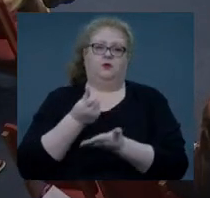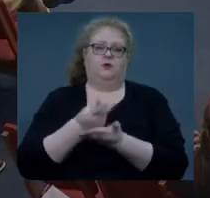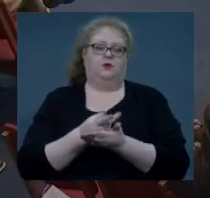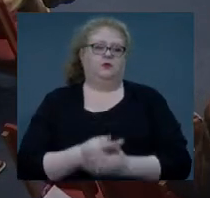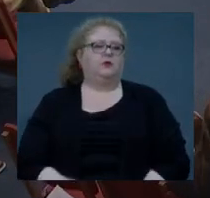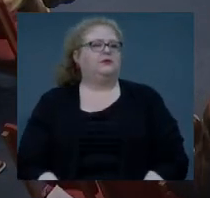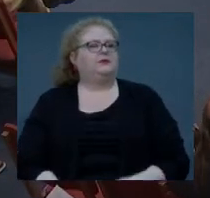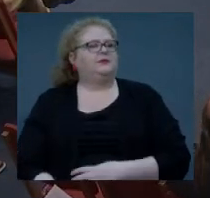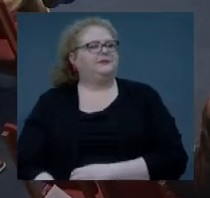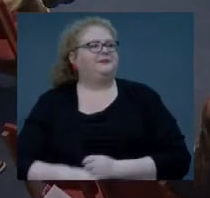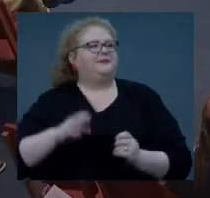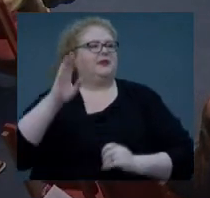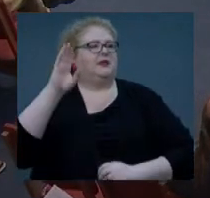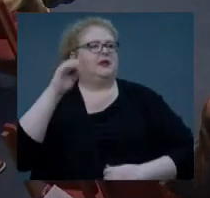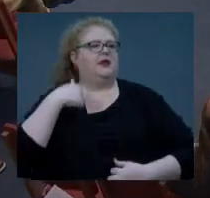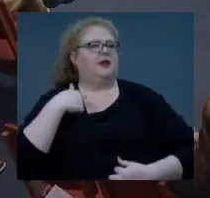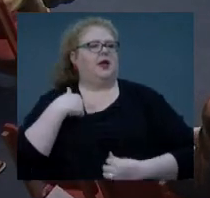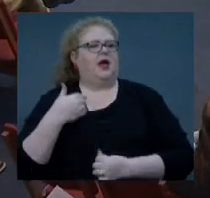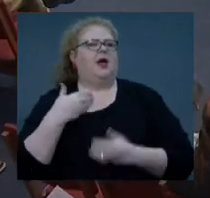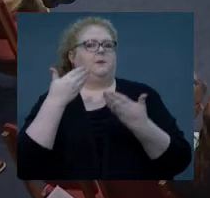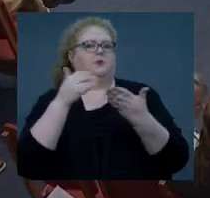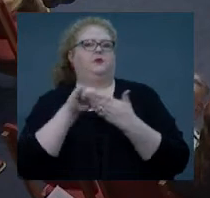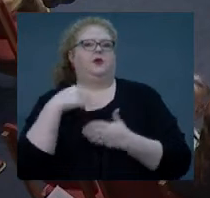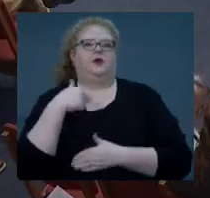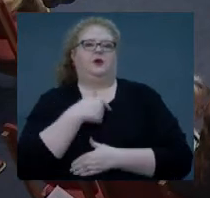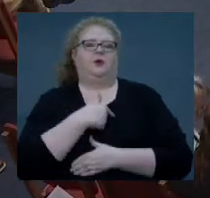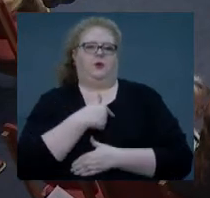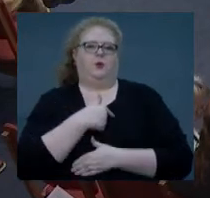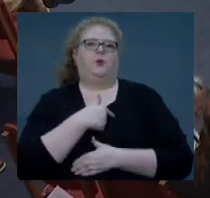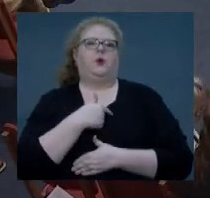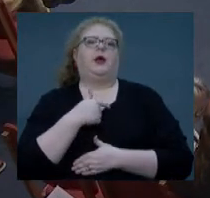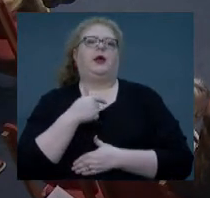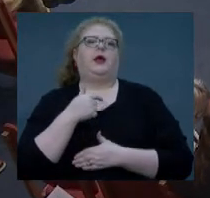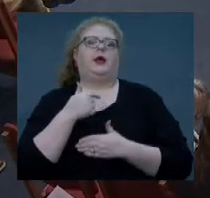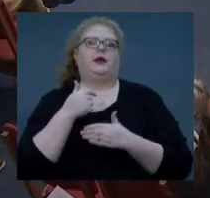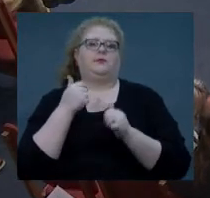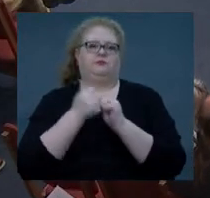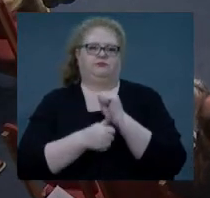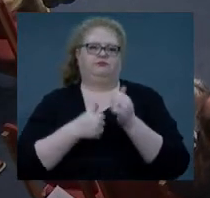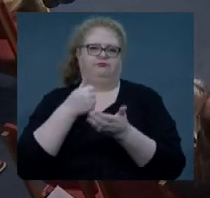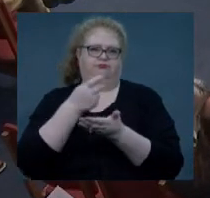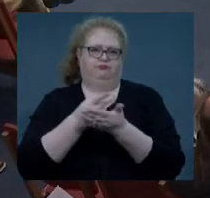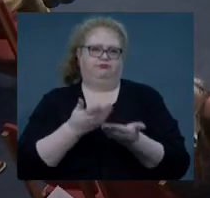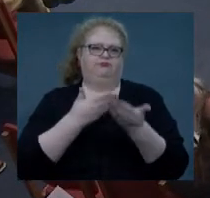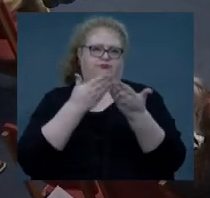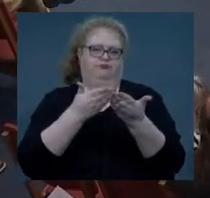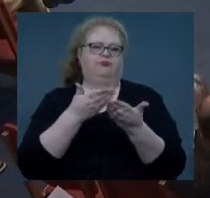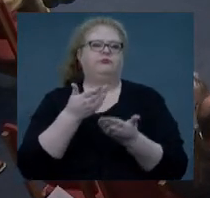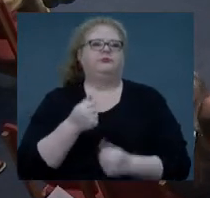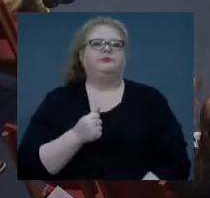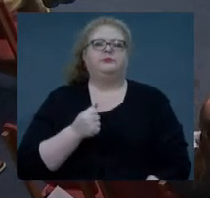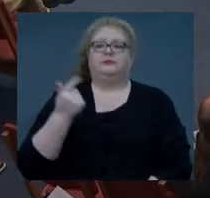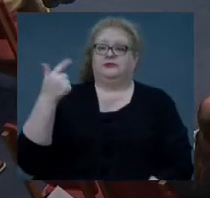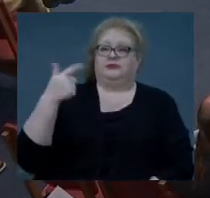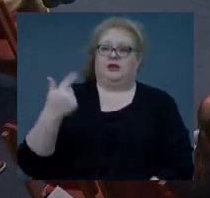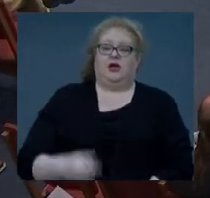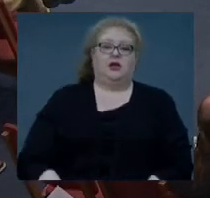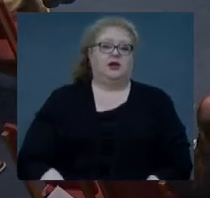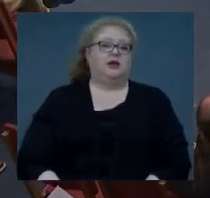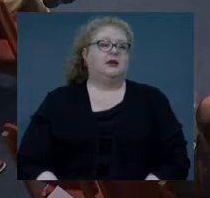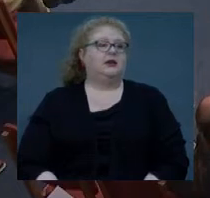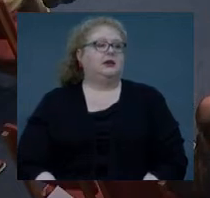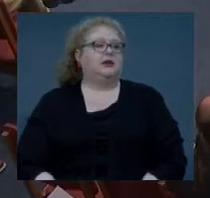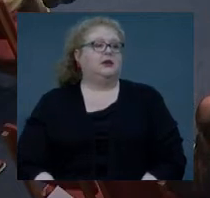Chairman, I move that we approve the consent agenda, including all staff comments and conditions. And is there a second?